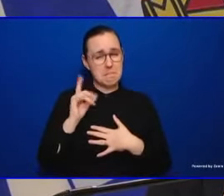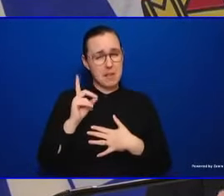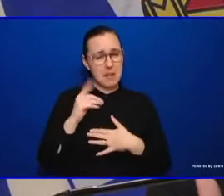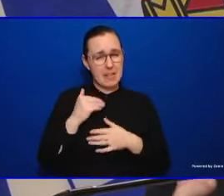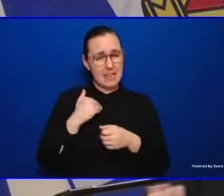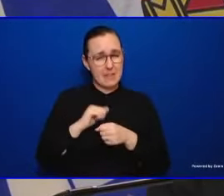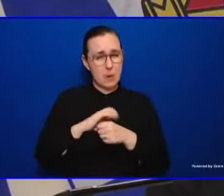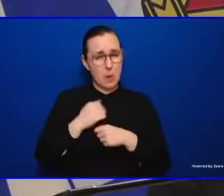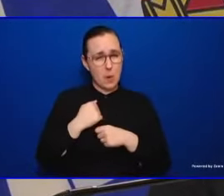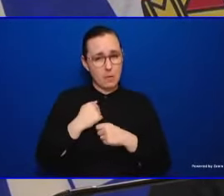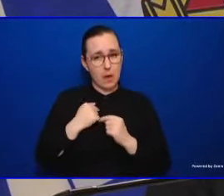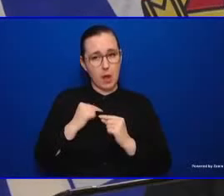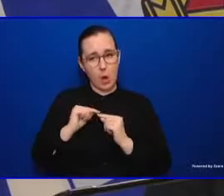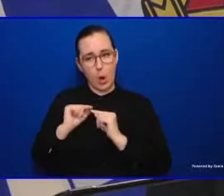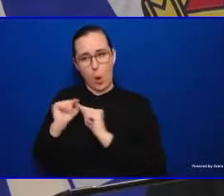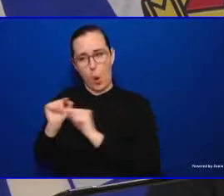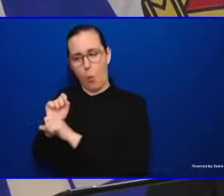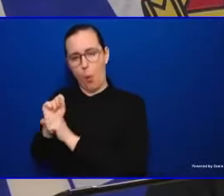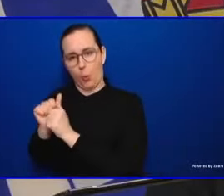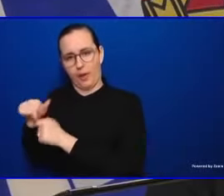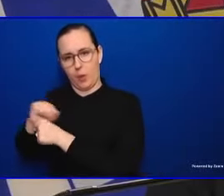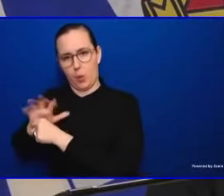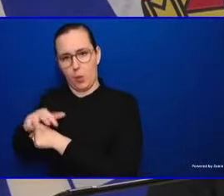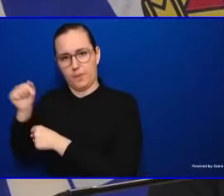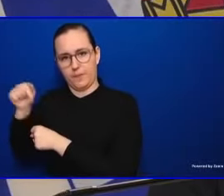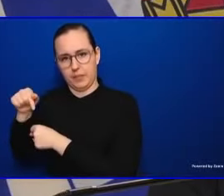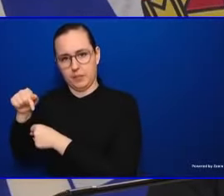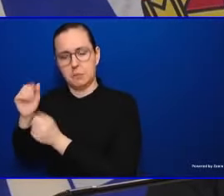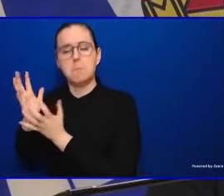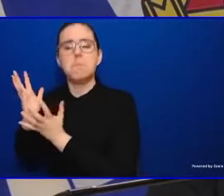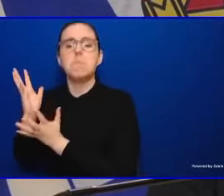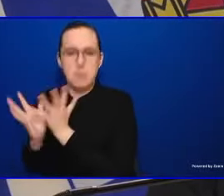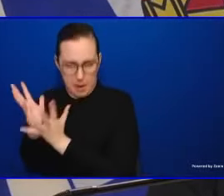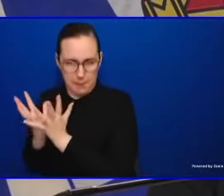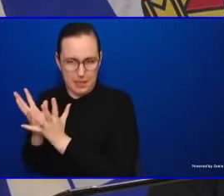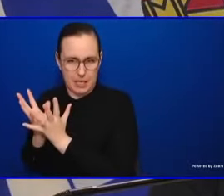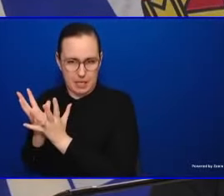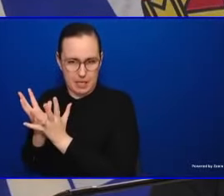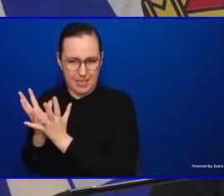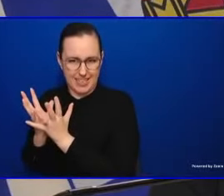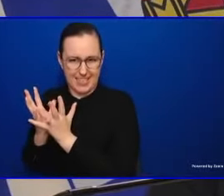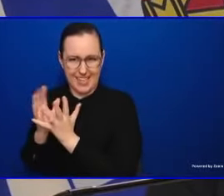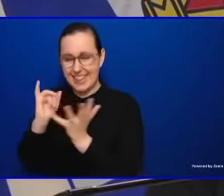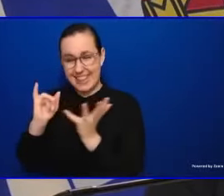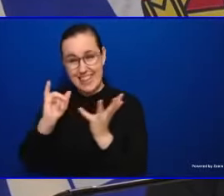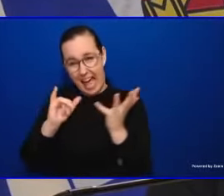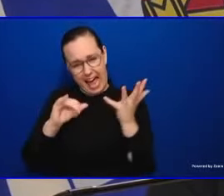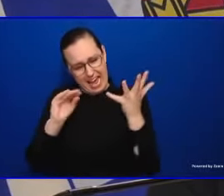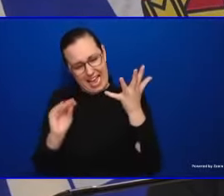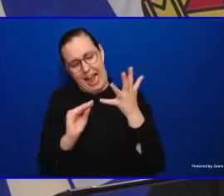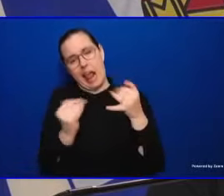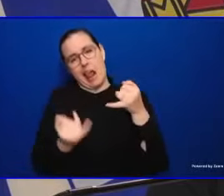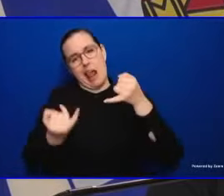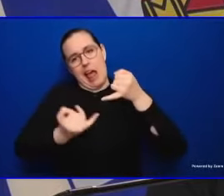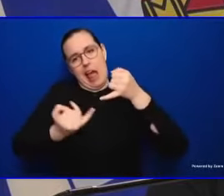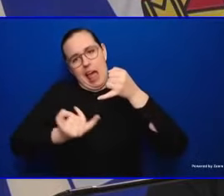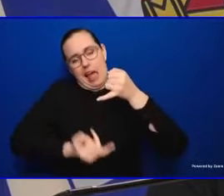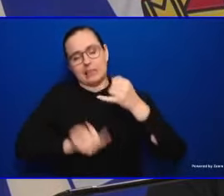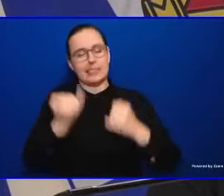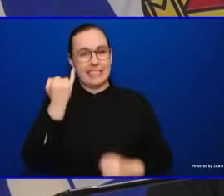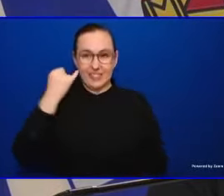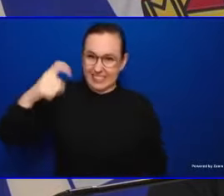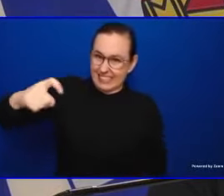a process that allows, if necessary, people to work if they have mild illness and they're able to